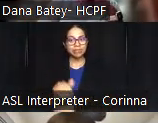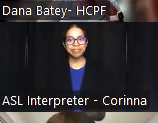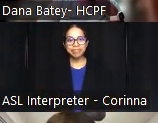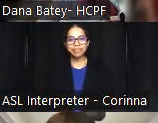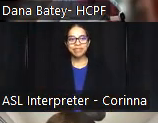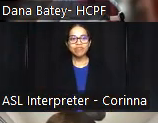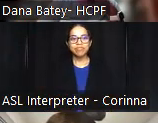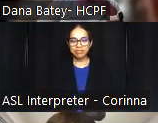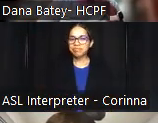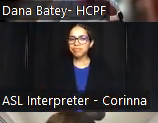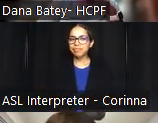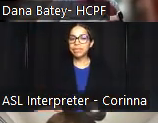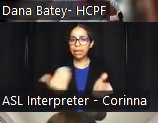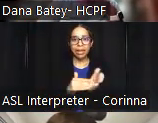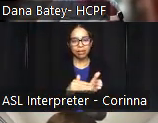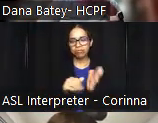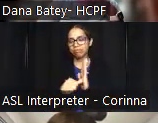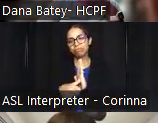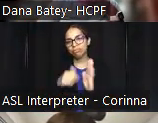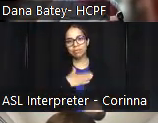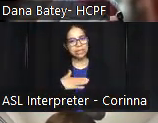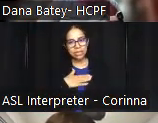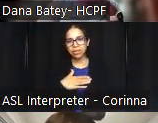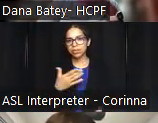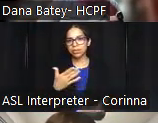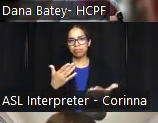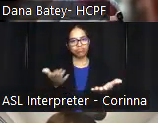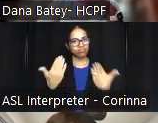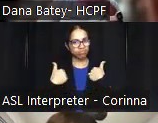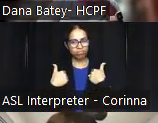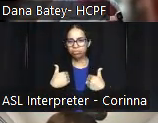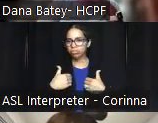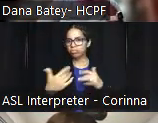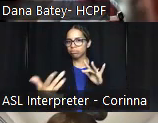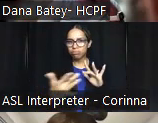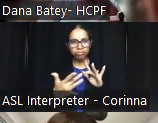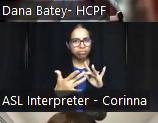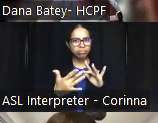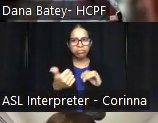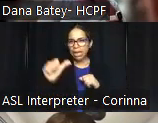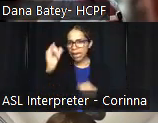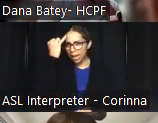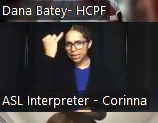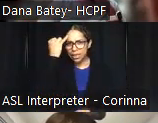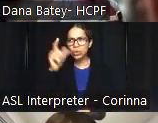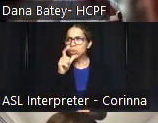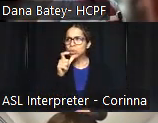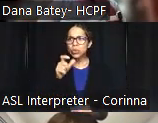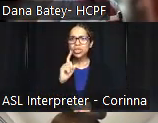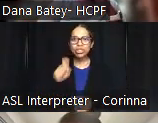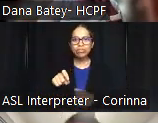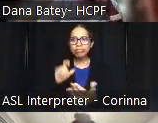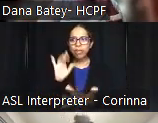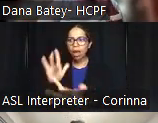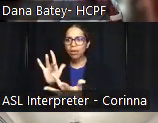And then again, please, I would love to hear from you if you have ideas on groups that we should be reaching out to. Maybe you represent a group that we haven't met